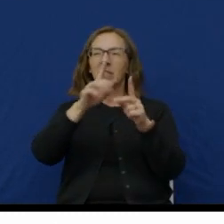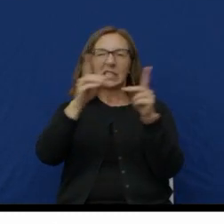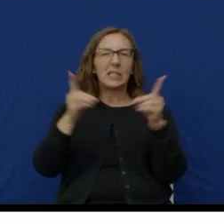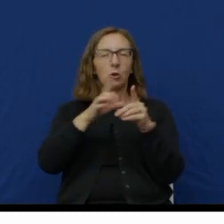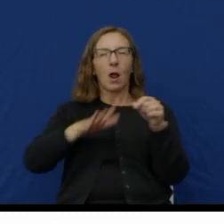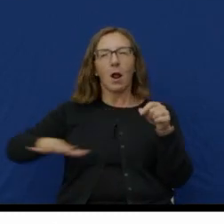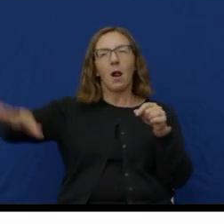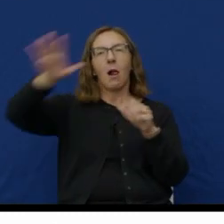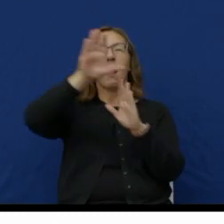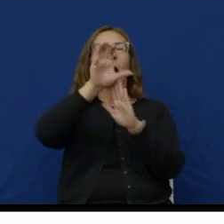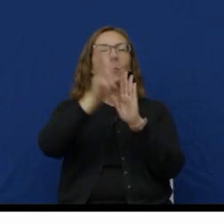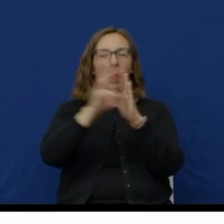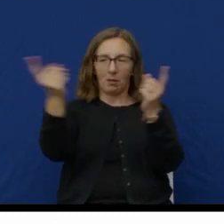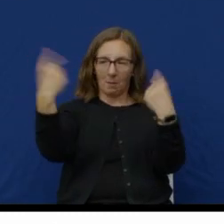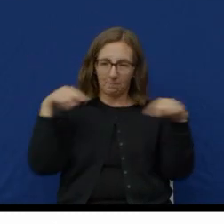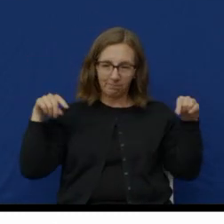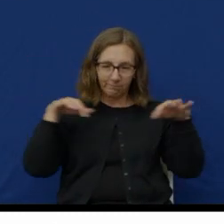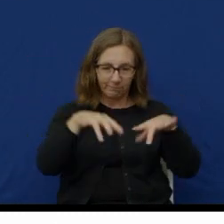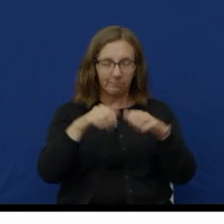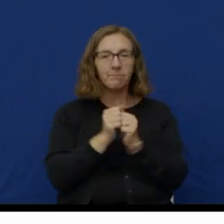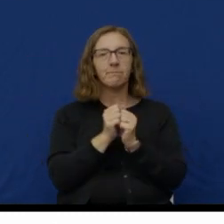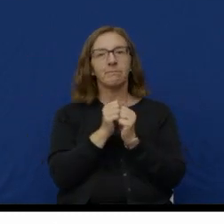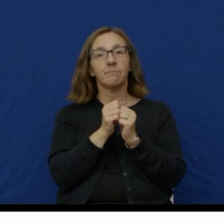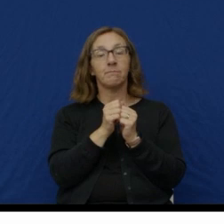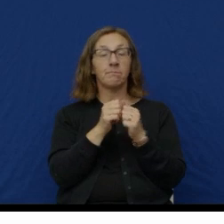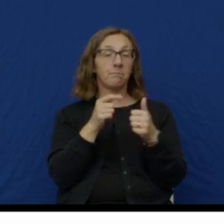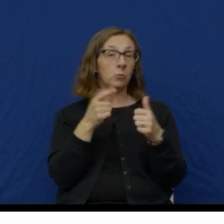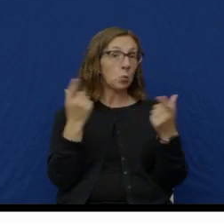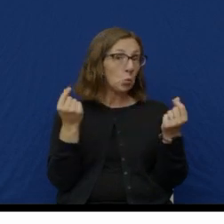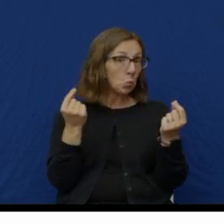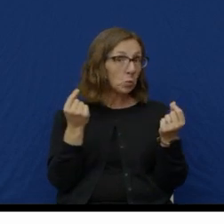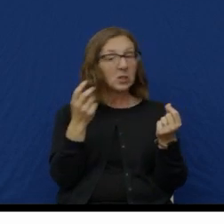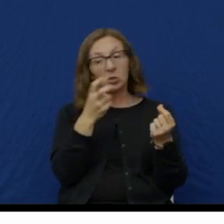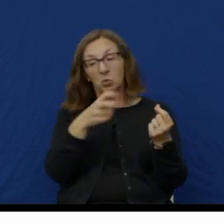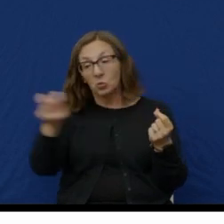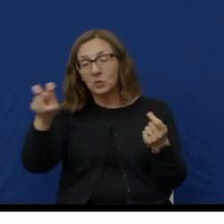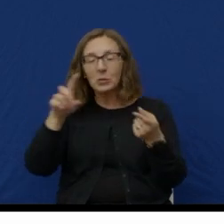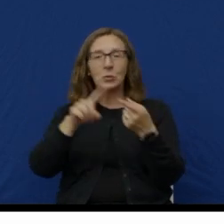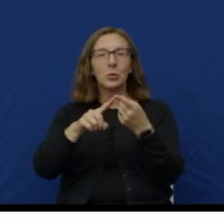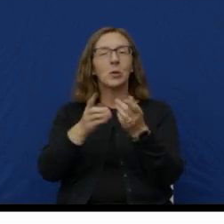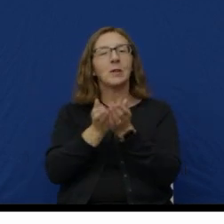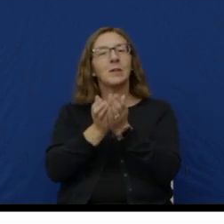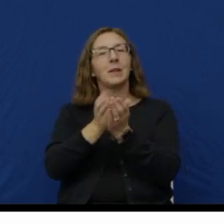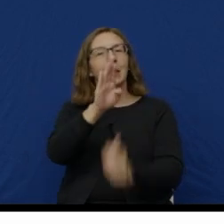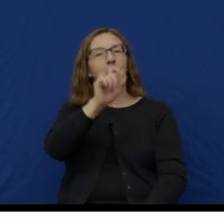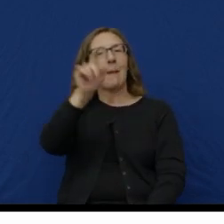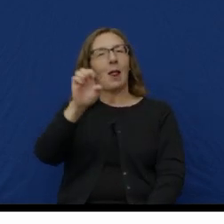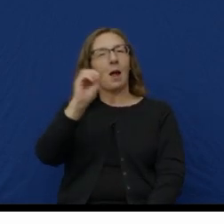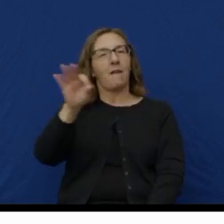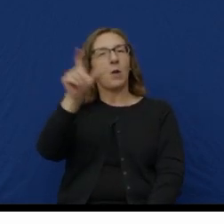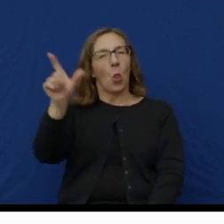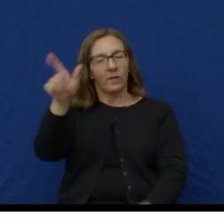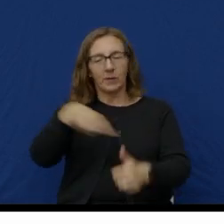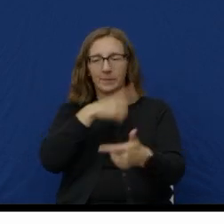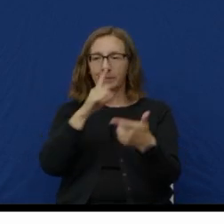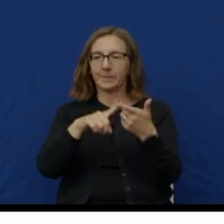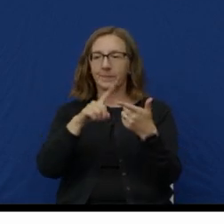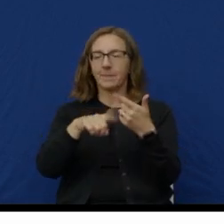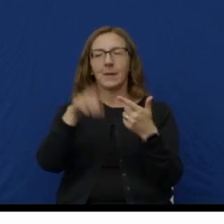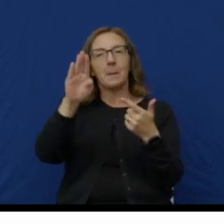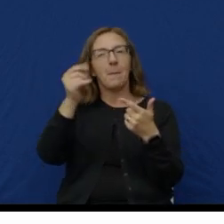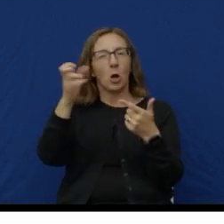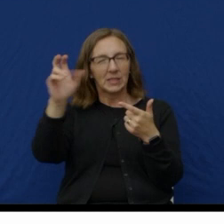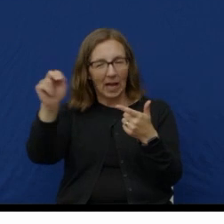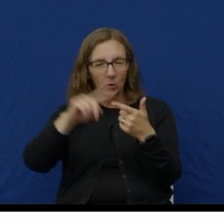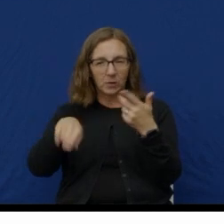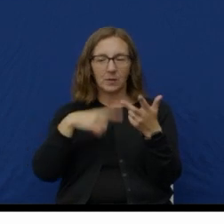Commonwealth. Students participated in field trips on the Belle of Louisville, a steam train in Bardstown, the splash pad on the waterfront,